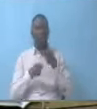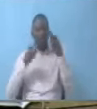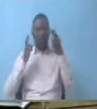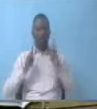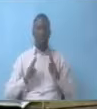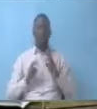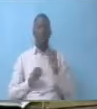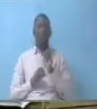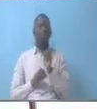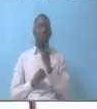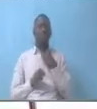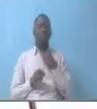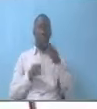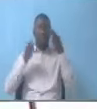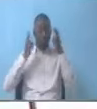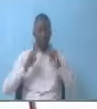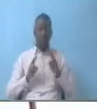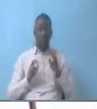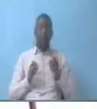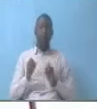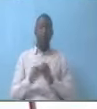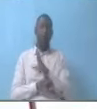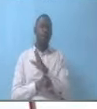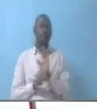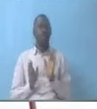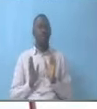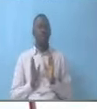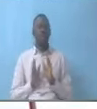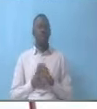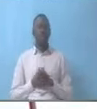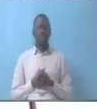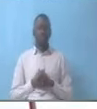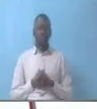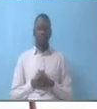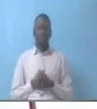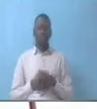legislature passed. Yes, I do agree entirely with that.